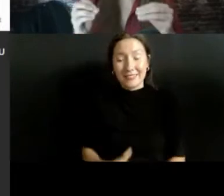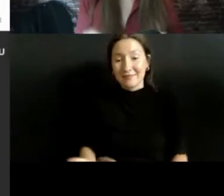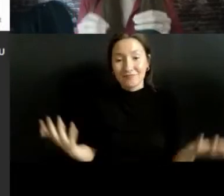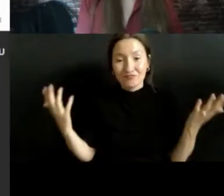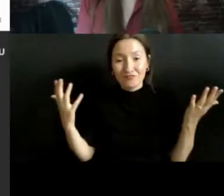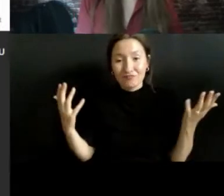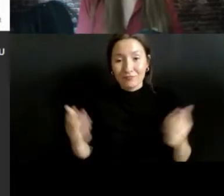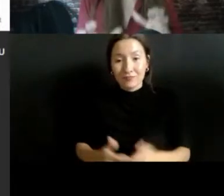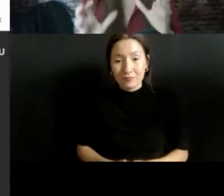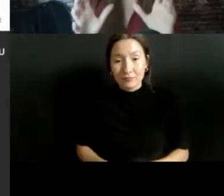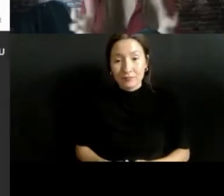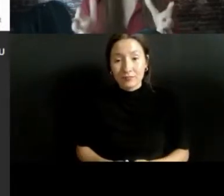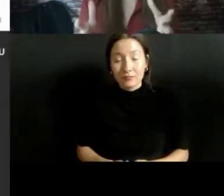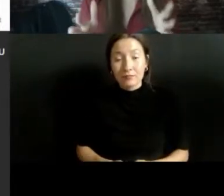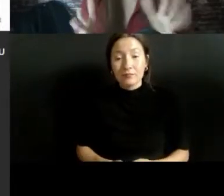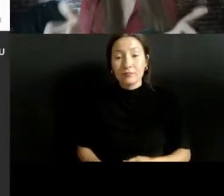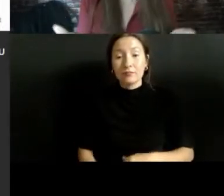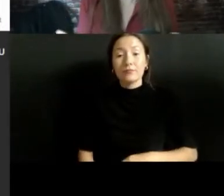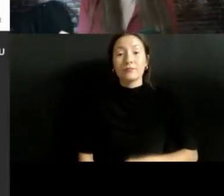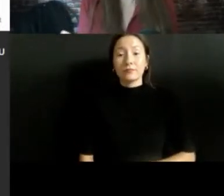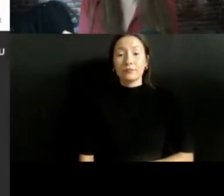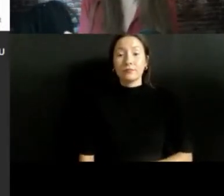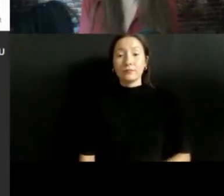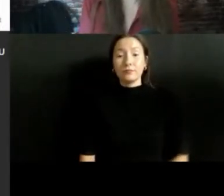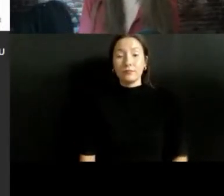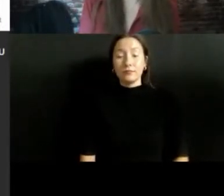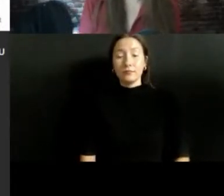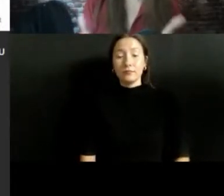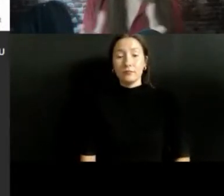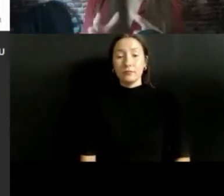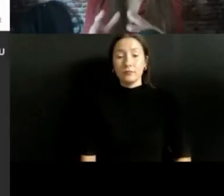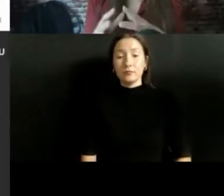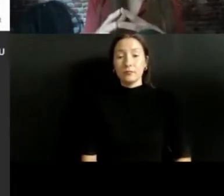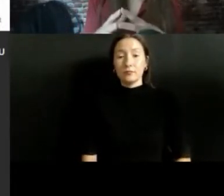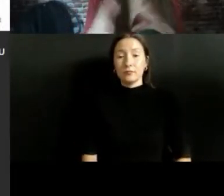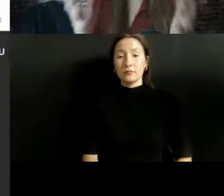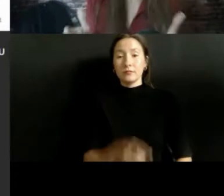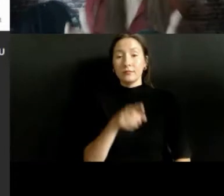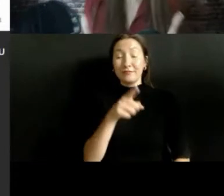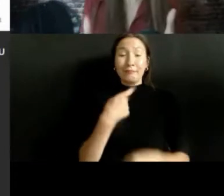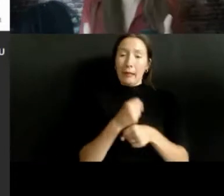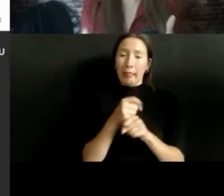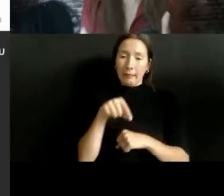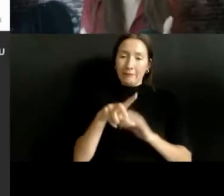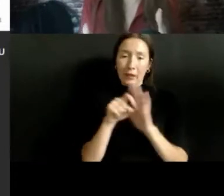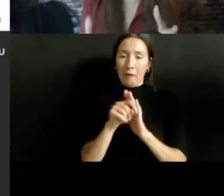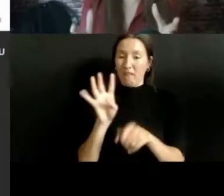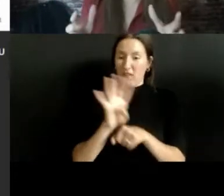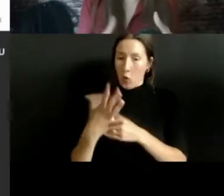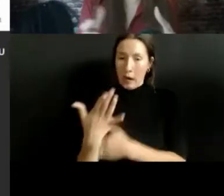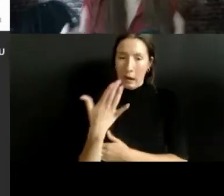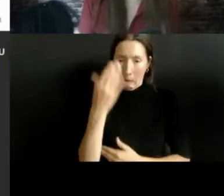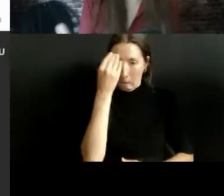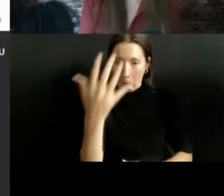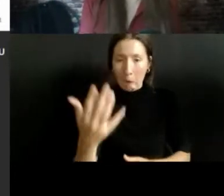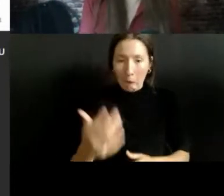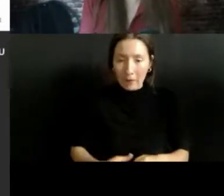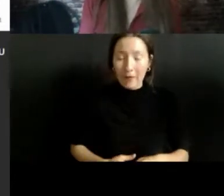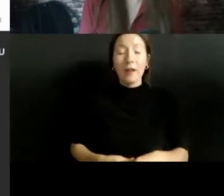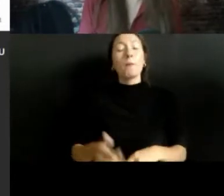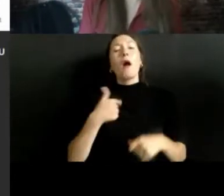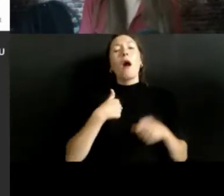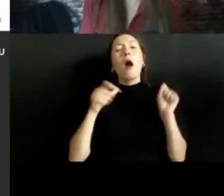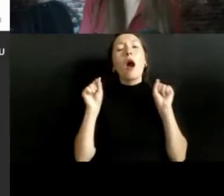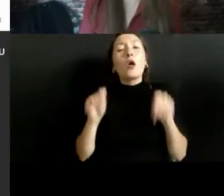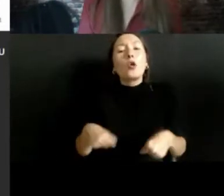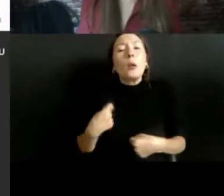could make it so that this, and by the way, this was done in Storyline, I could programmatically make this so